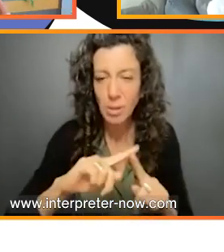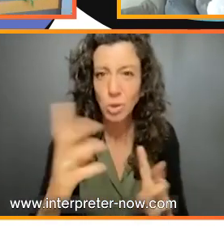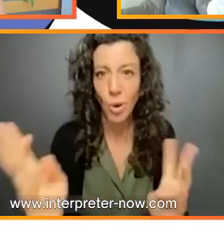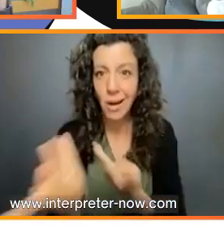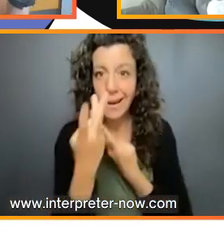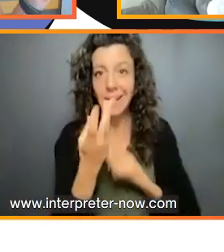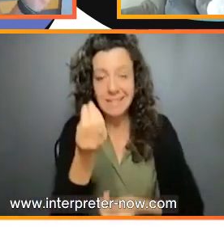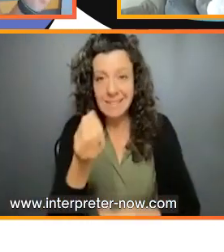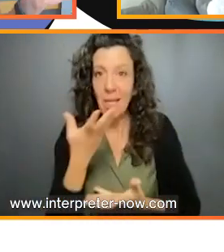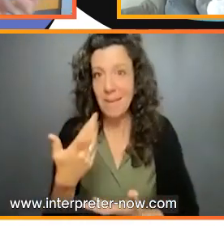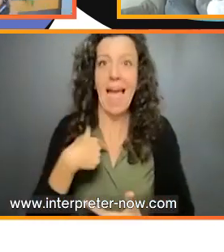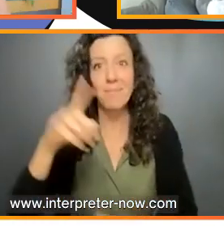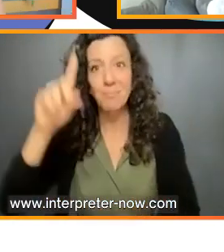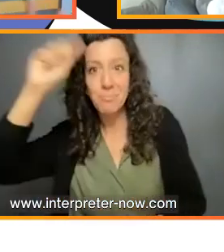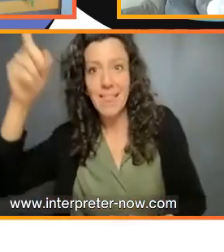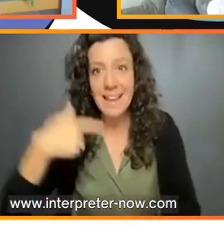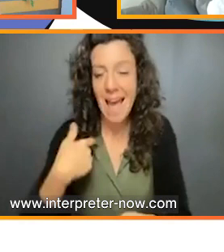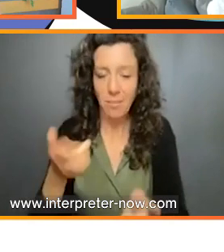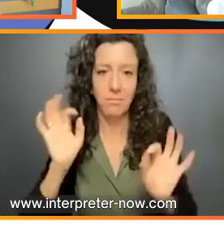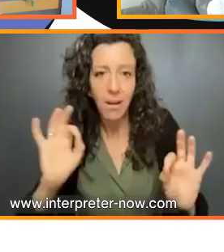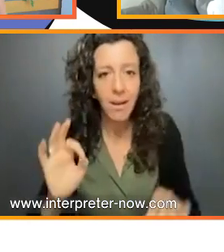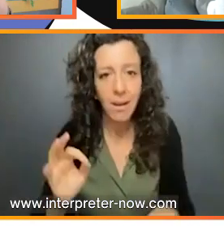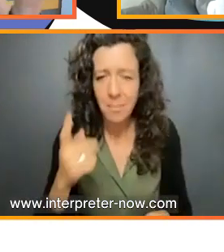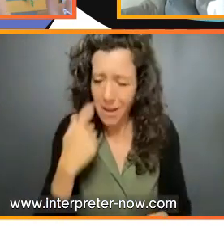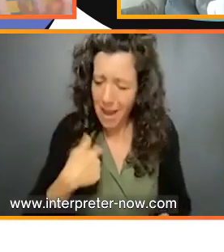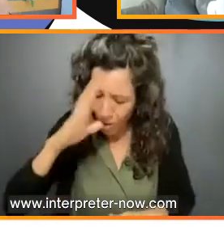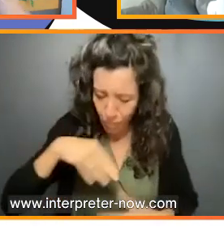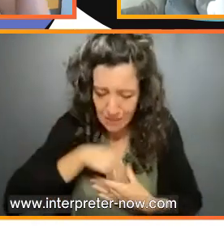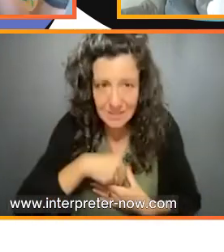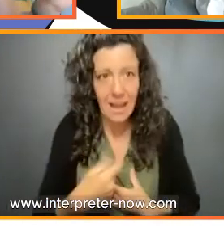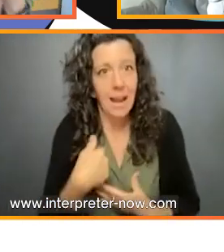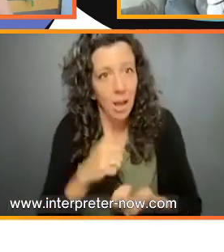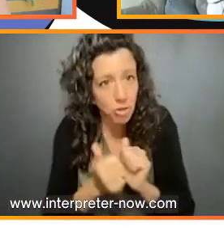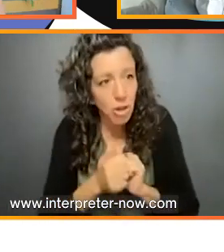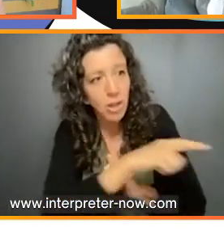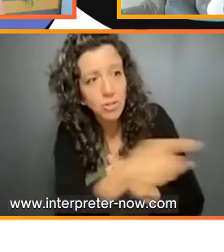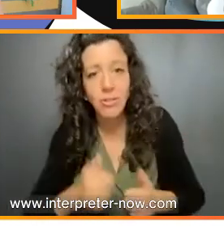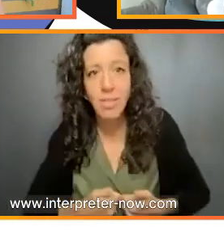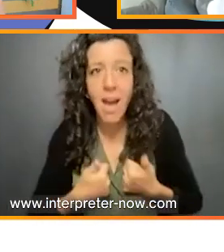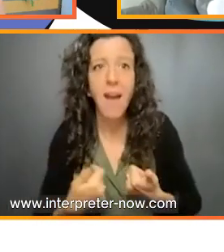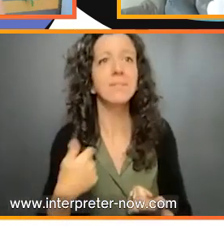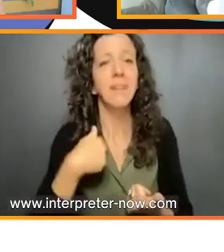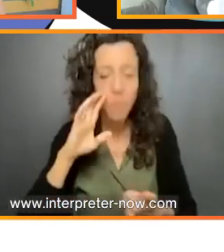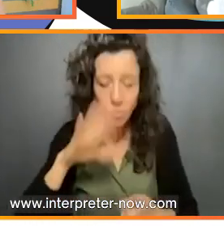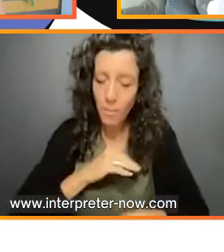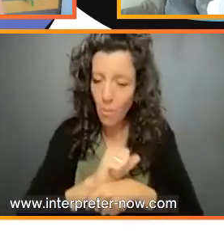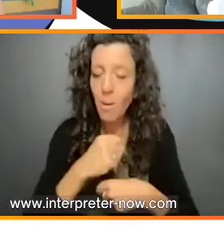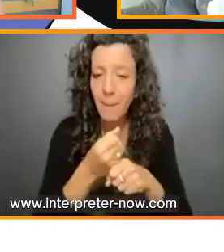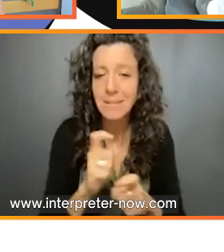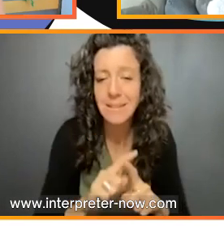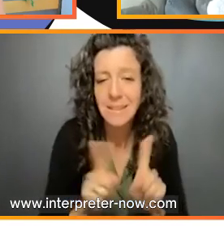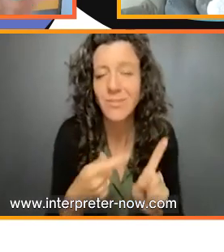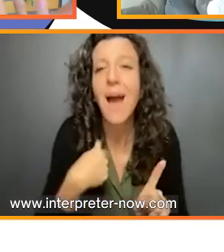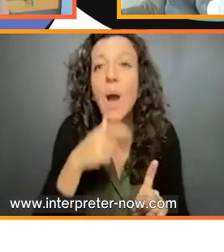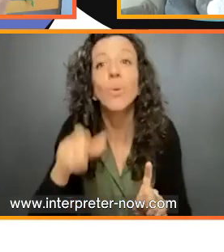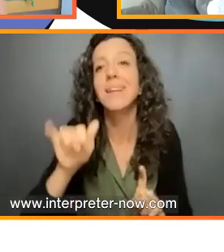come up to me and say you were brilliant, because I know that I change lives. I can see it, and I know that my work makes a difference,